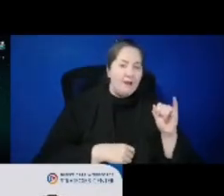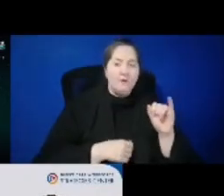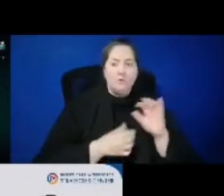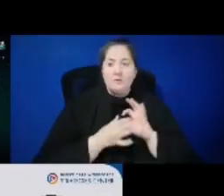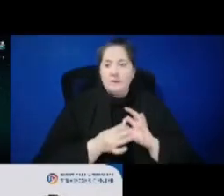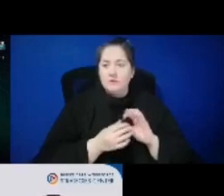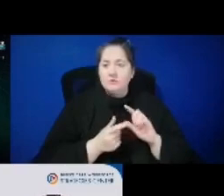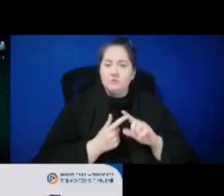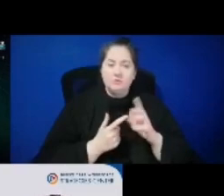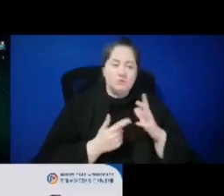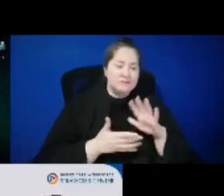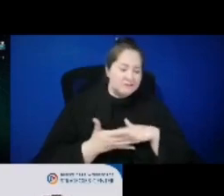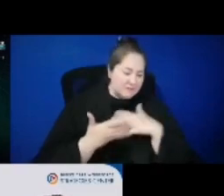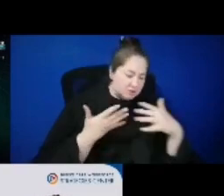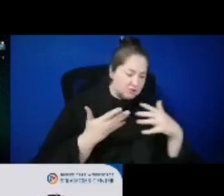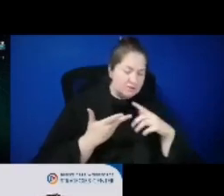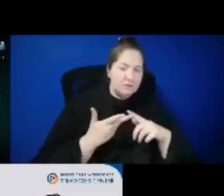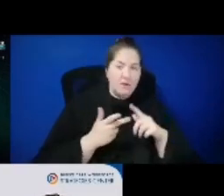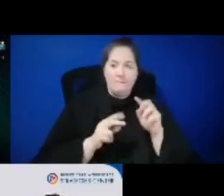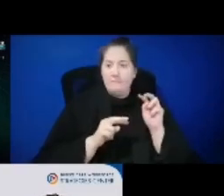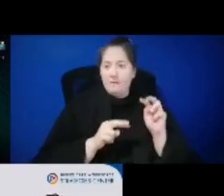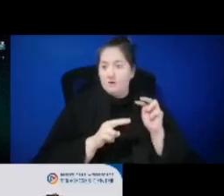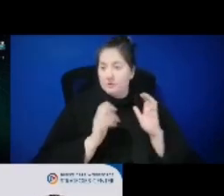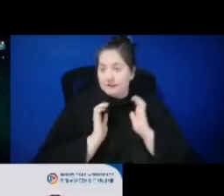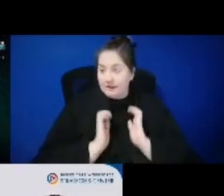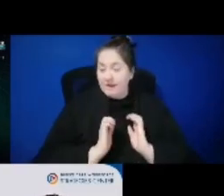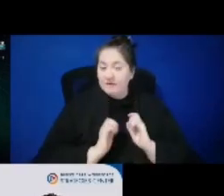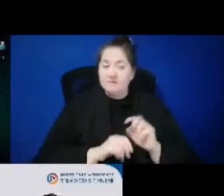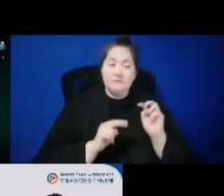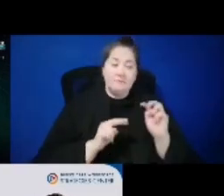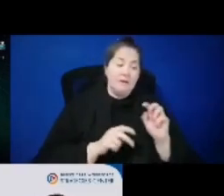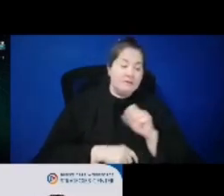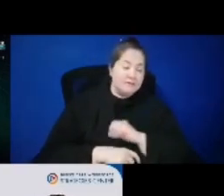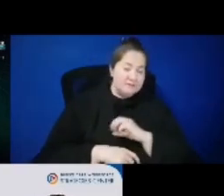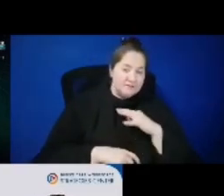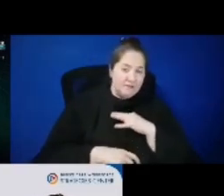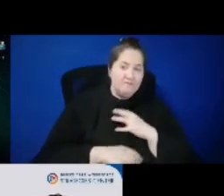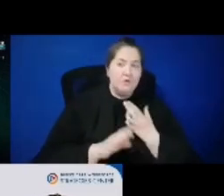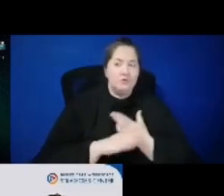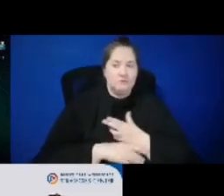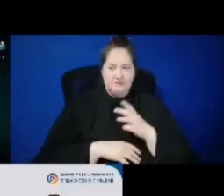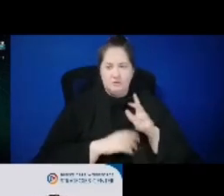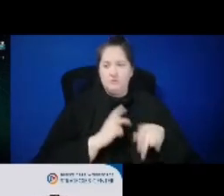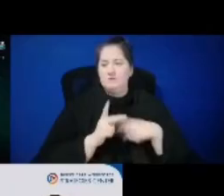relates to scheduling, monitoring clients, monitoring staff training. They are using these